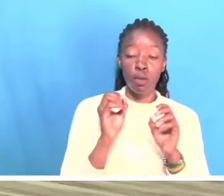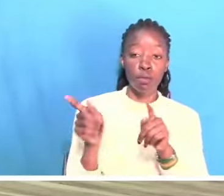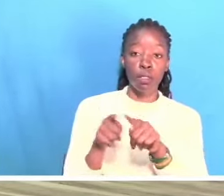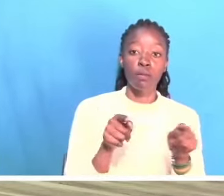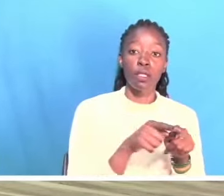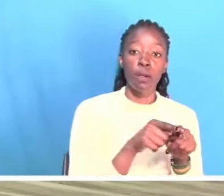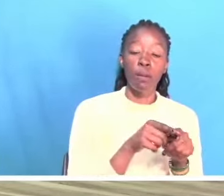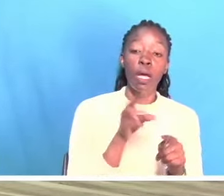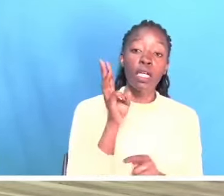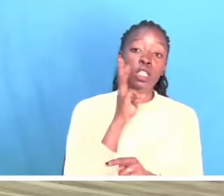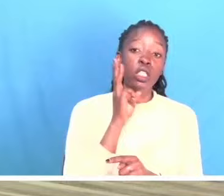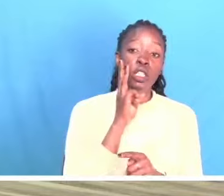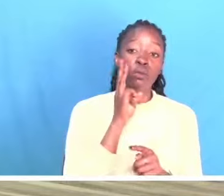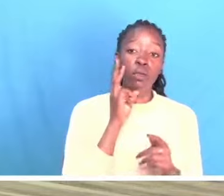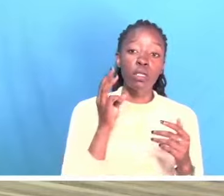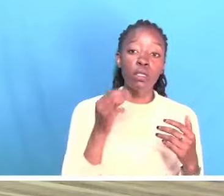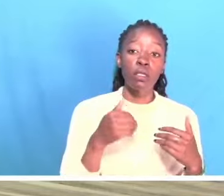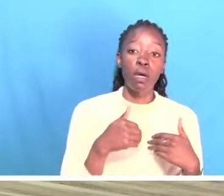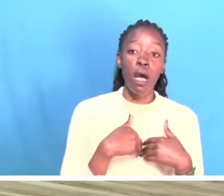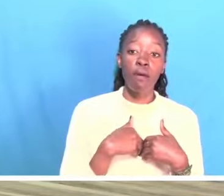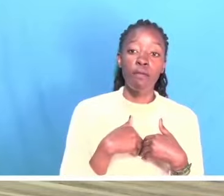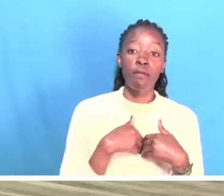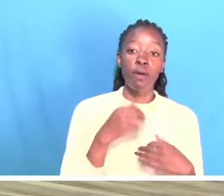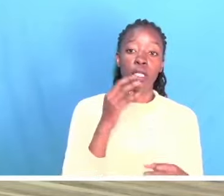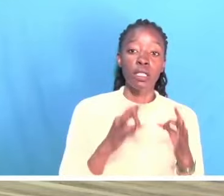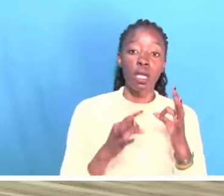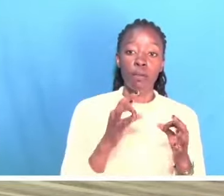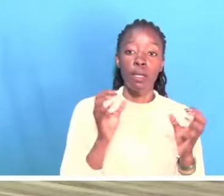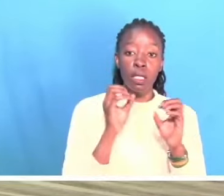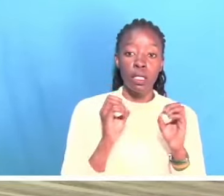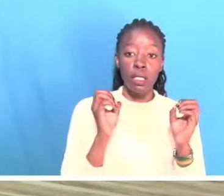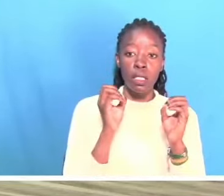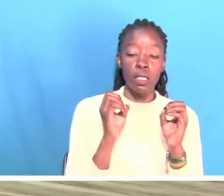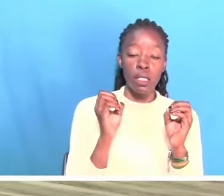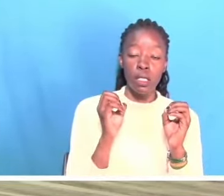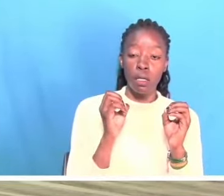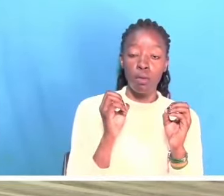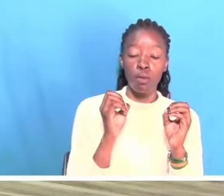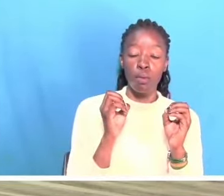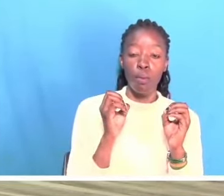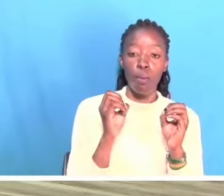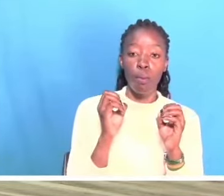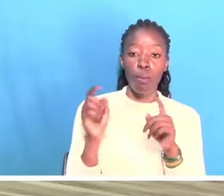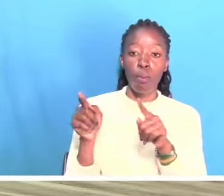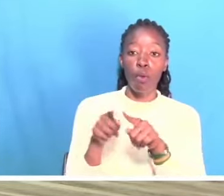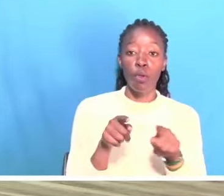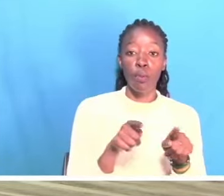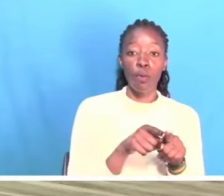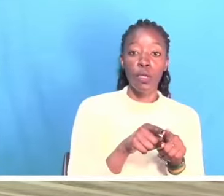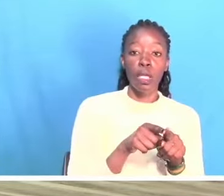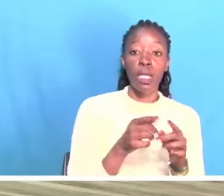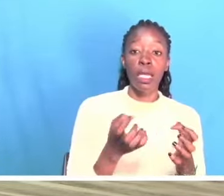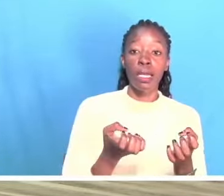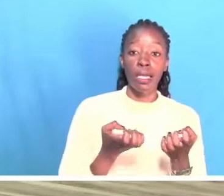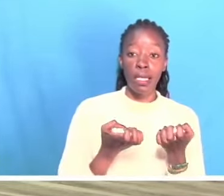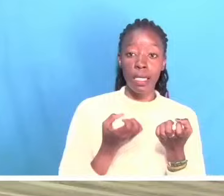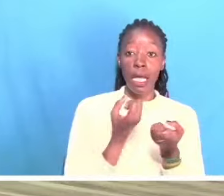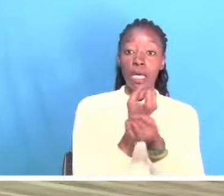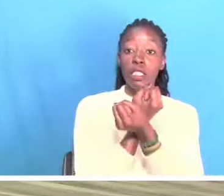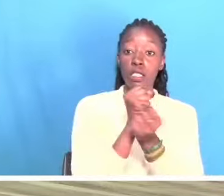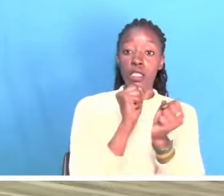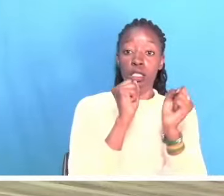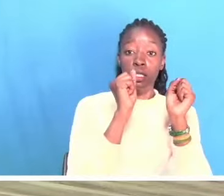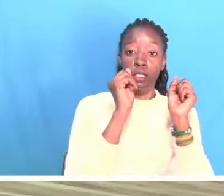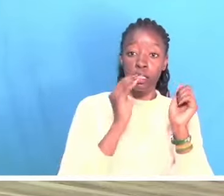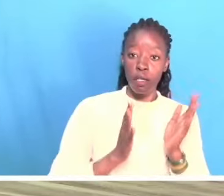it. Thus, both the Jew and the Gentile need a Savior, and that is Jesus Christ. For both the Jew